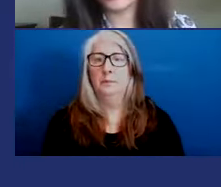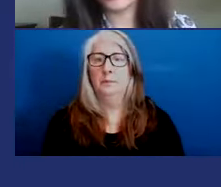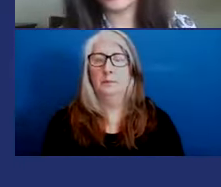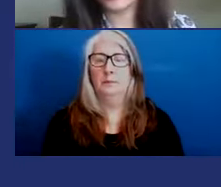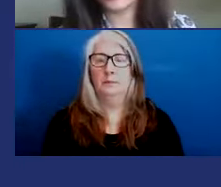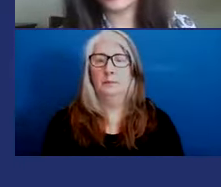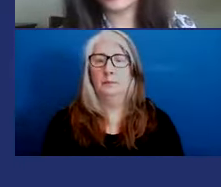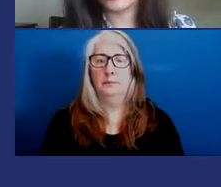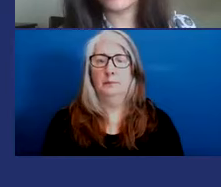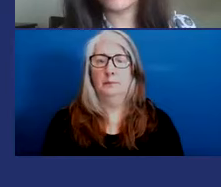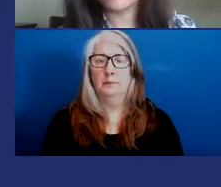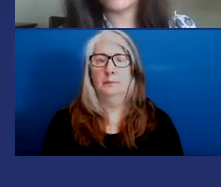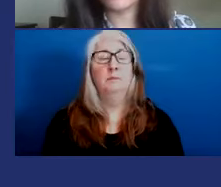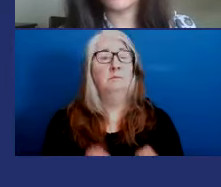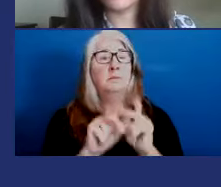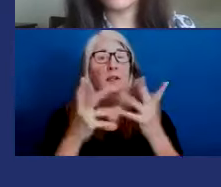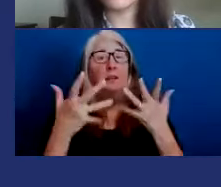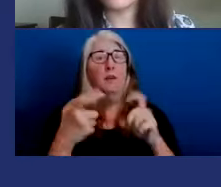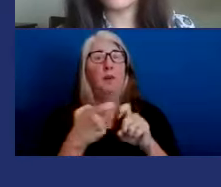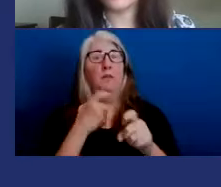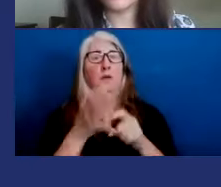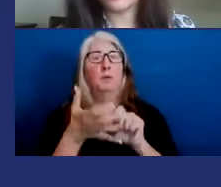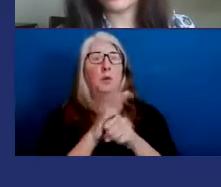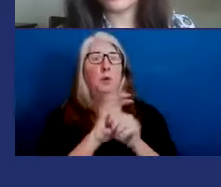All right, well, that's all from the COVID group.